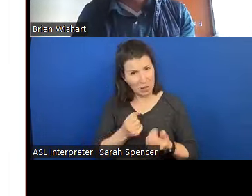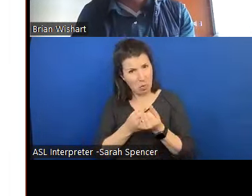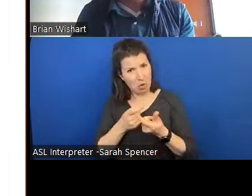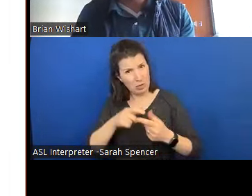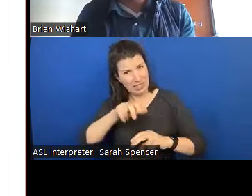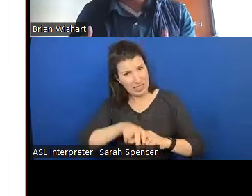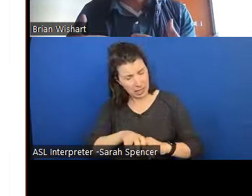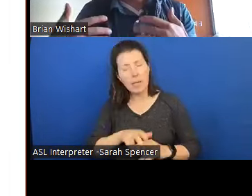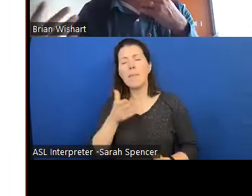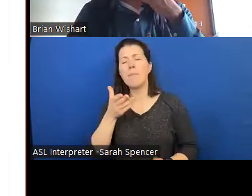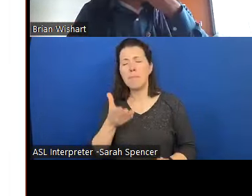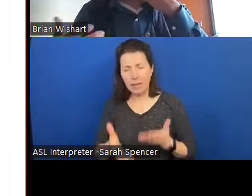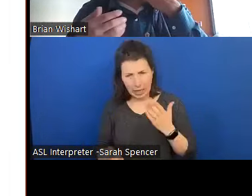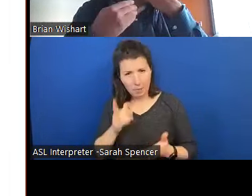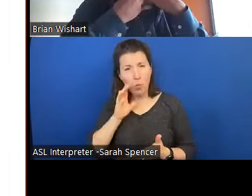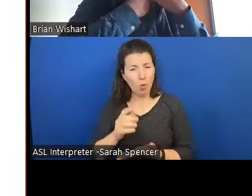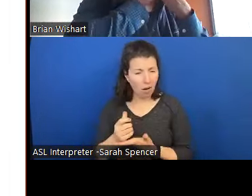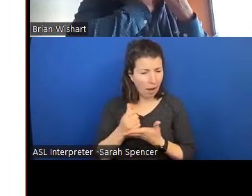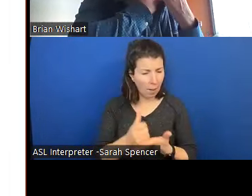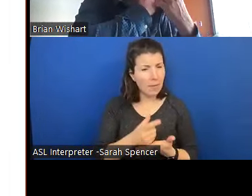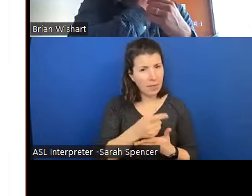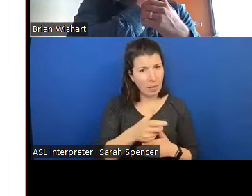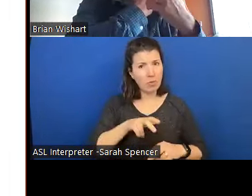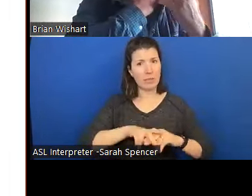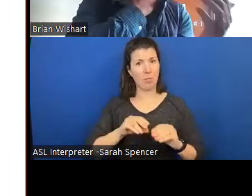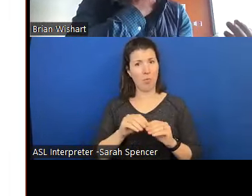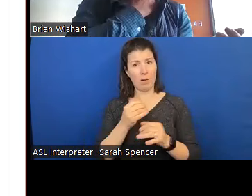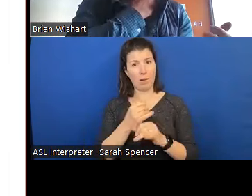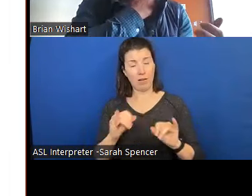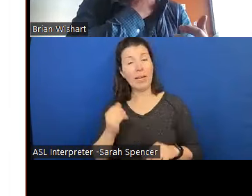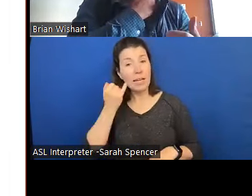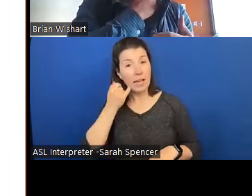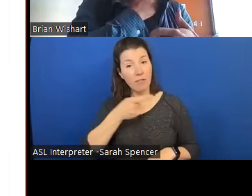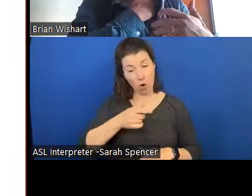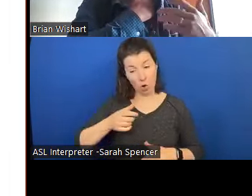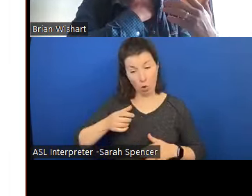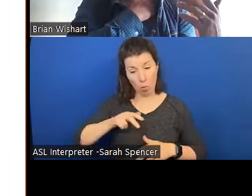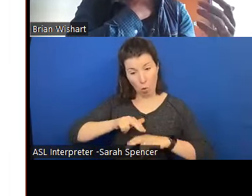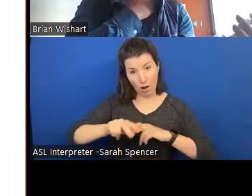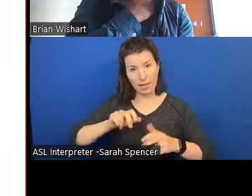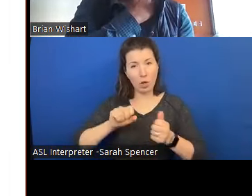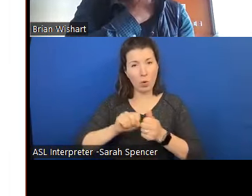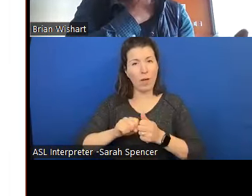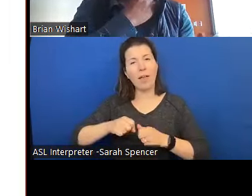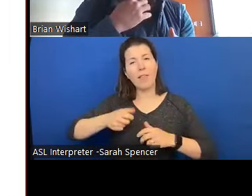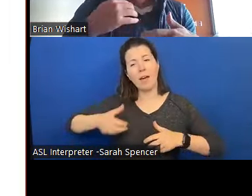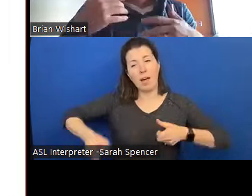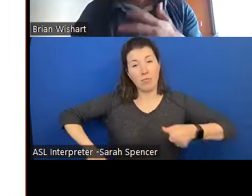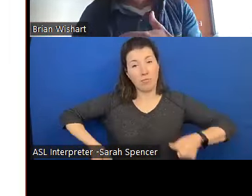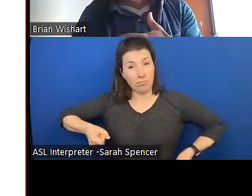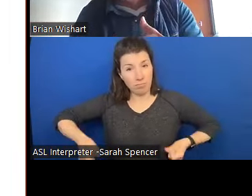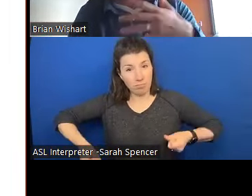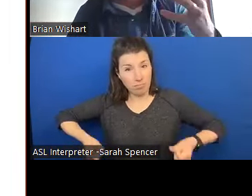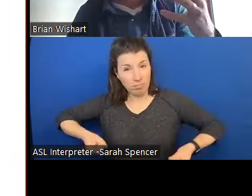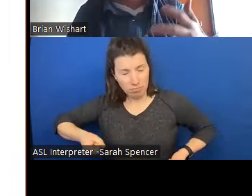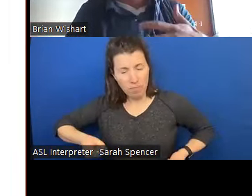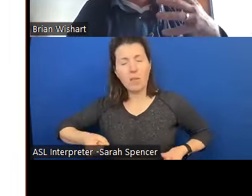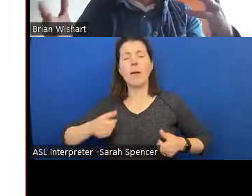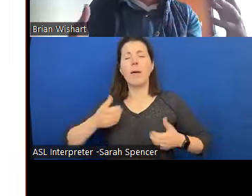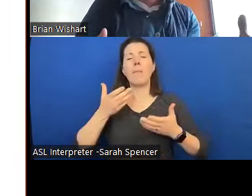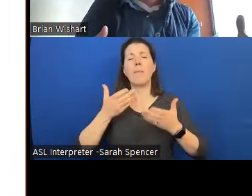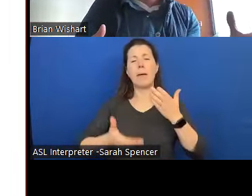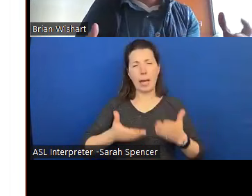sitting independently. If they're walking with a gait trainer, maybe we get them walking with a rolling walker or crutches. If they're utilizing a rolling walker or